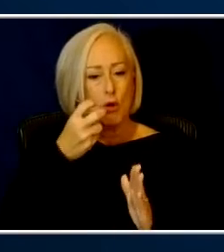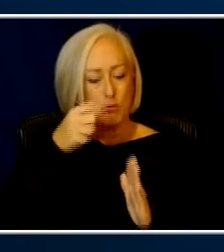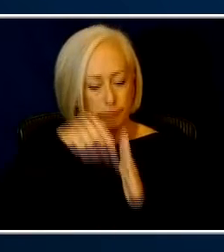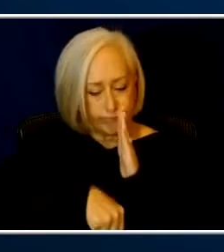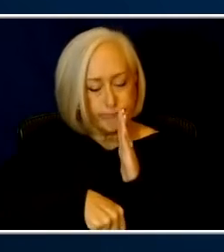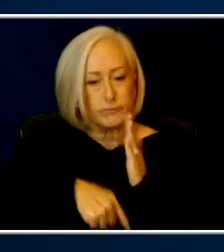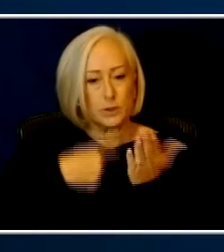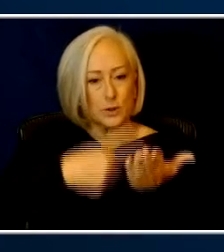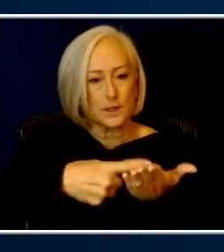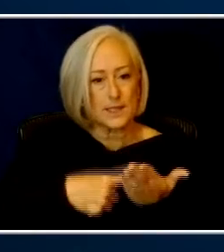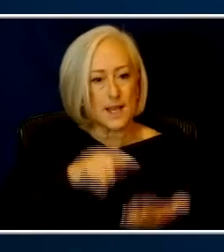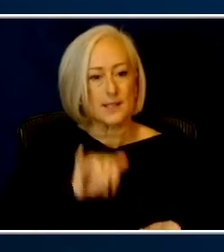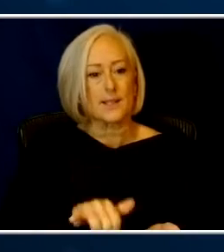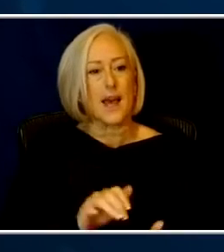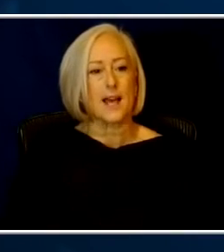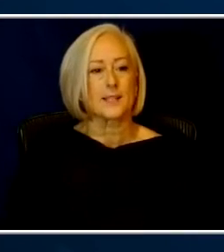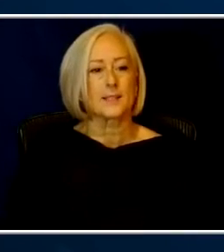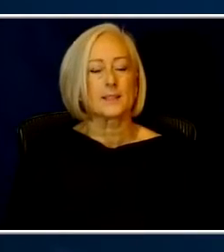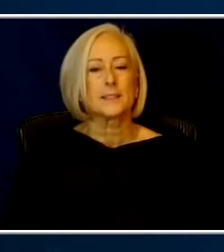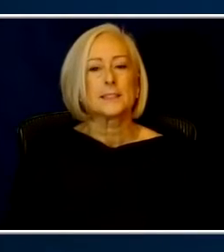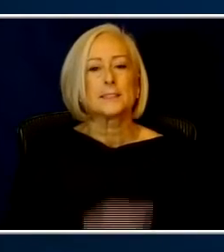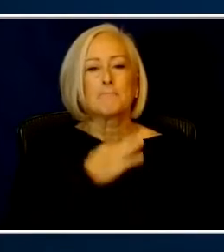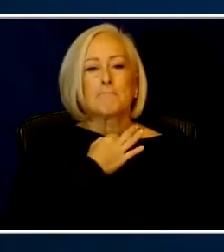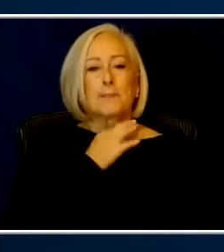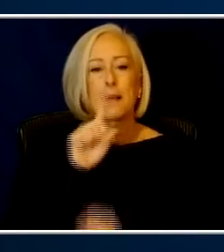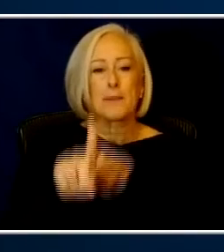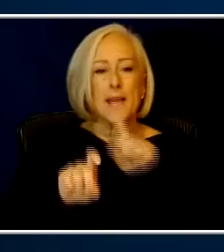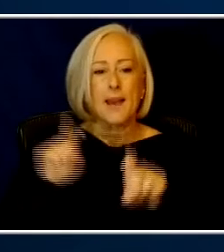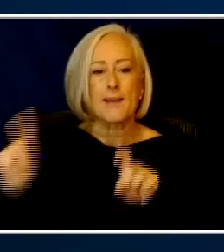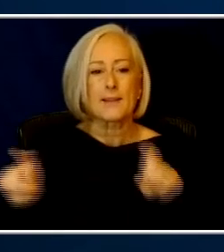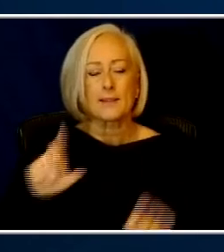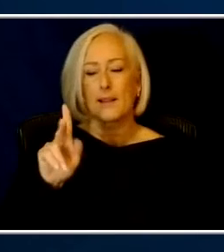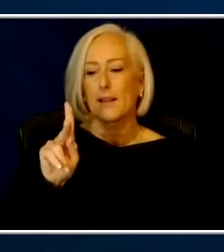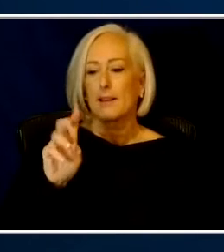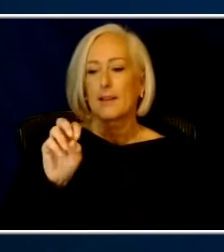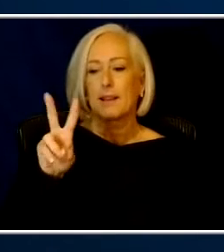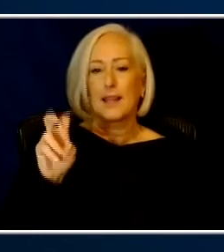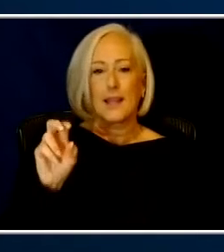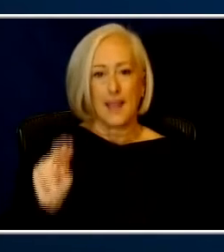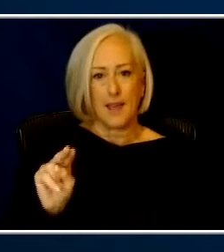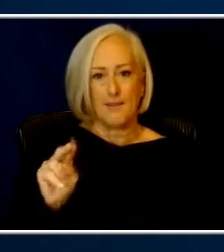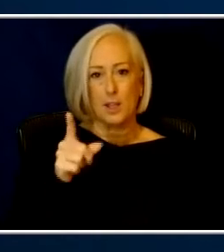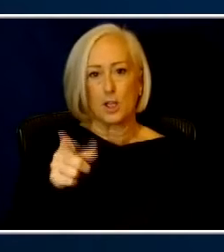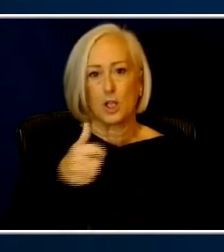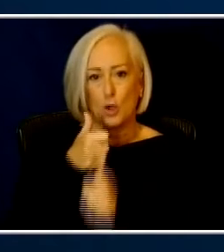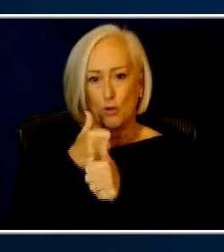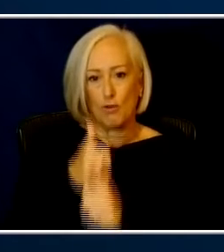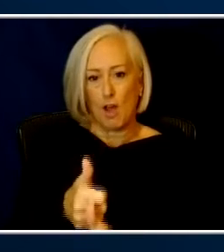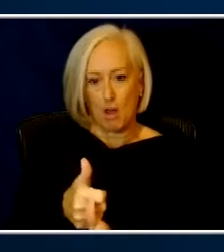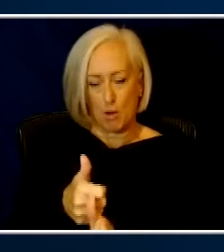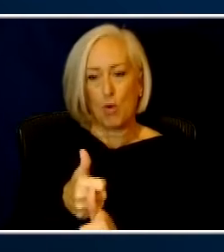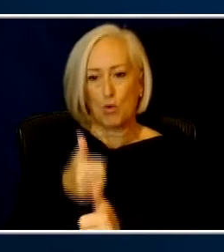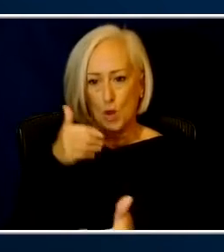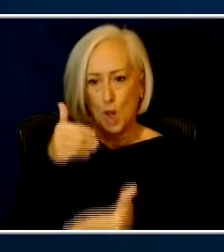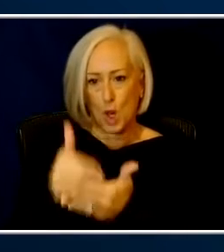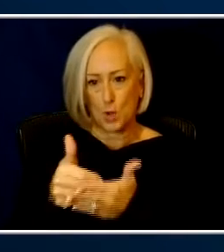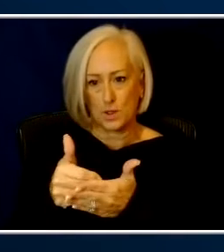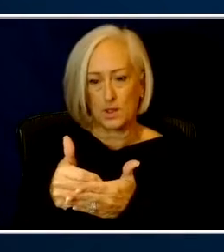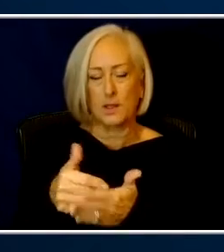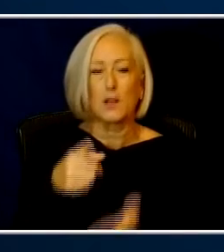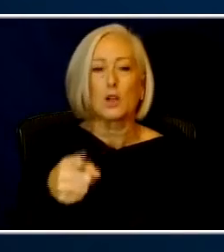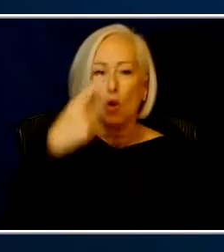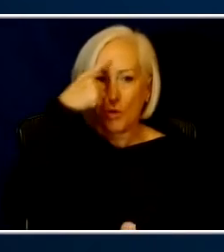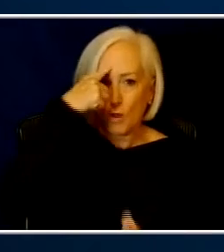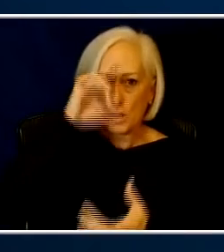and I'm going to just start. Kevin, I know you follow this pretty closely. What are your thoughts about this